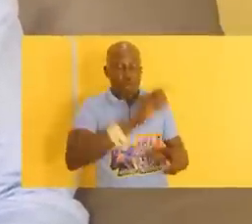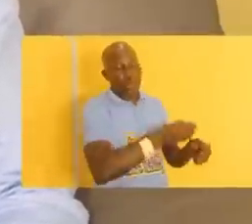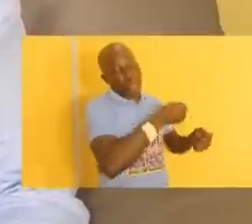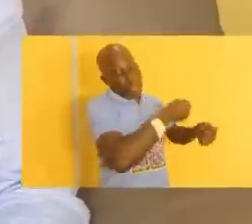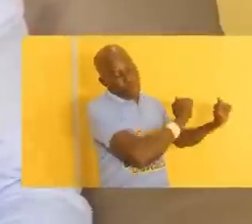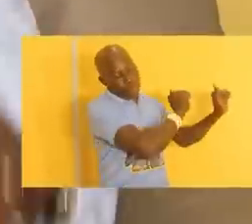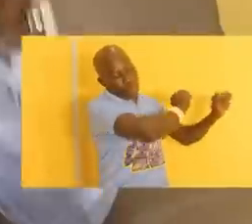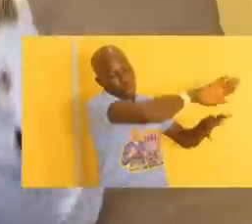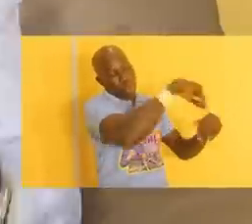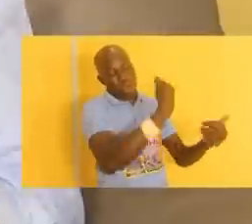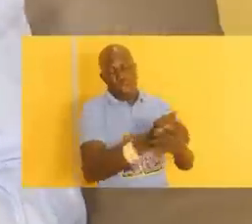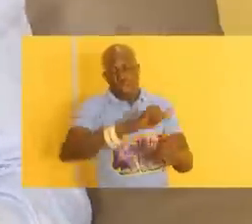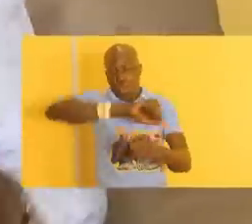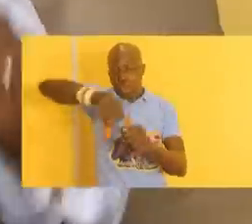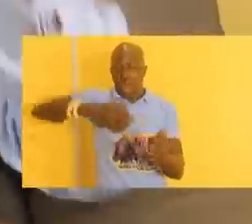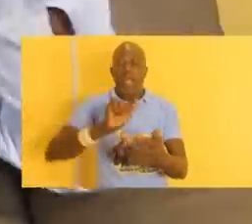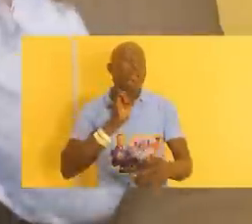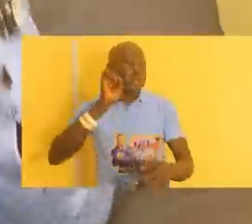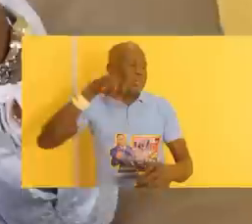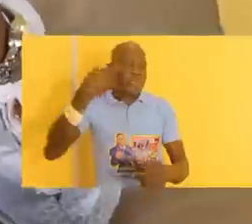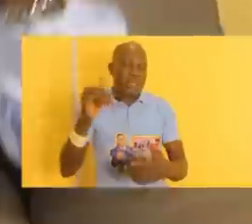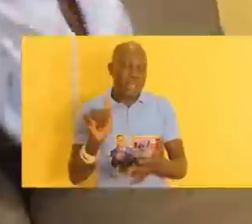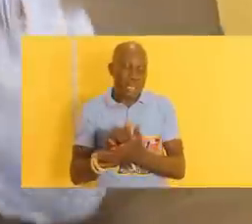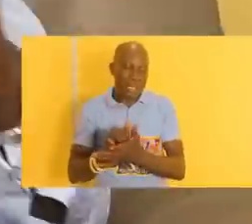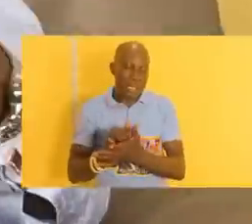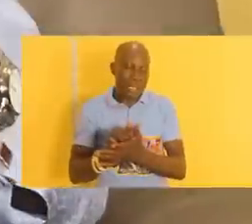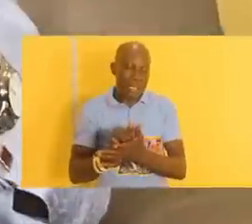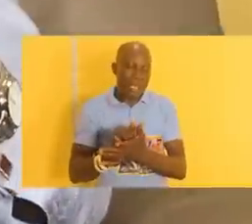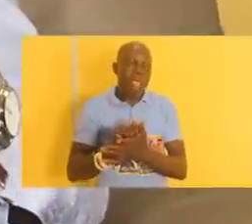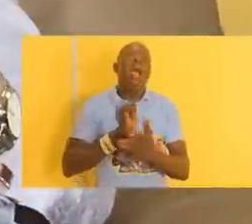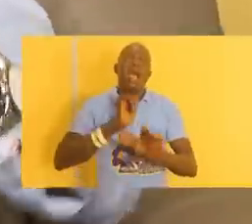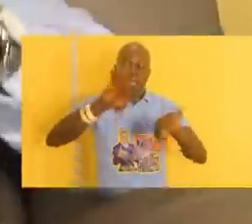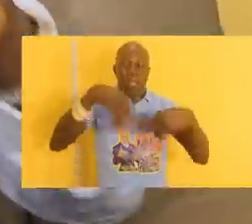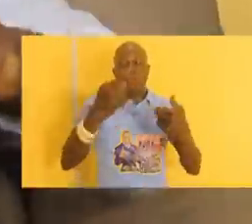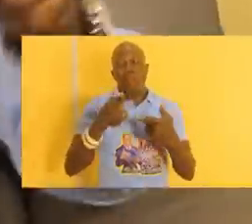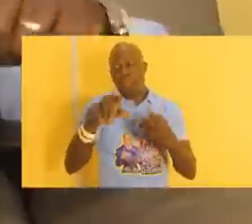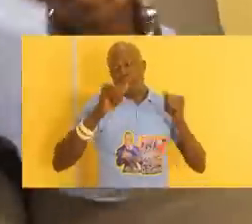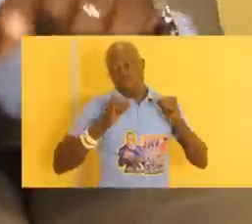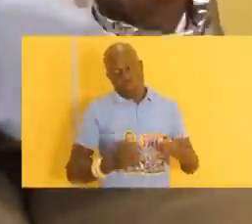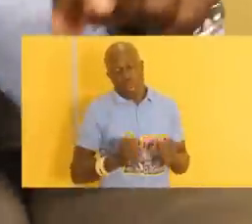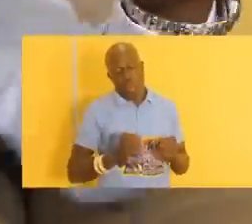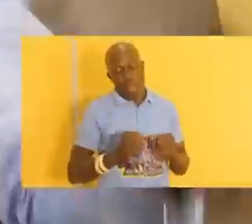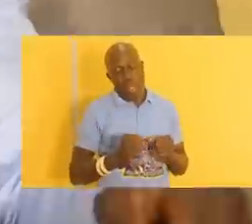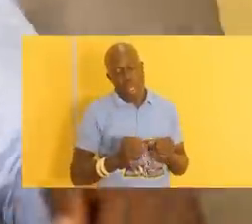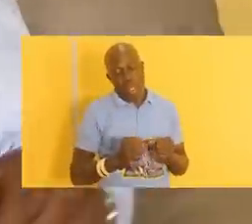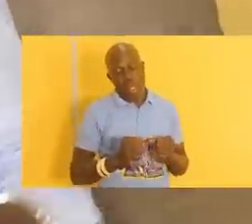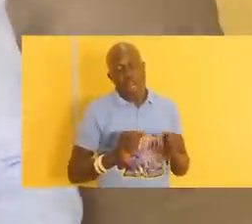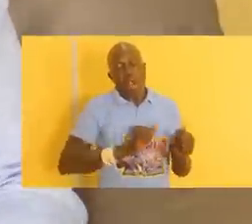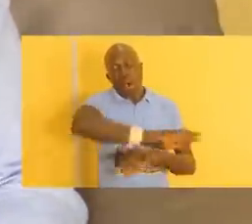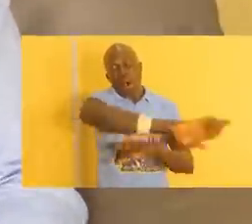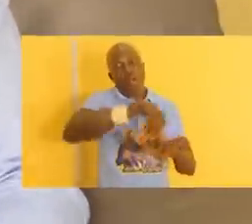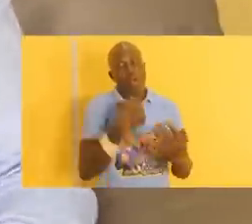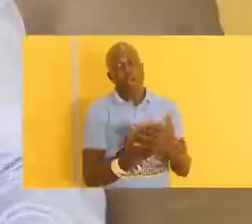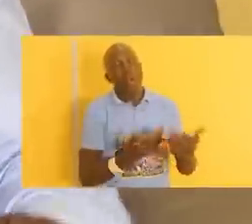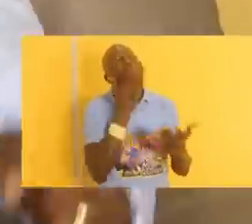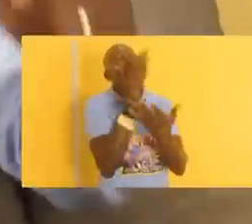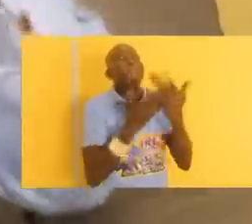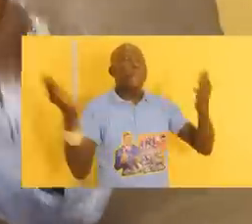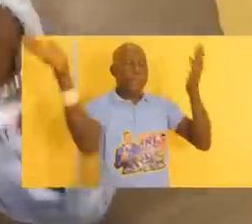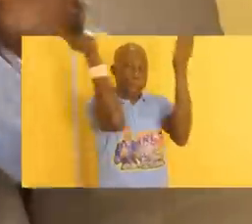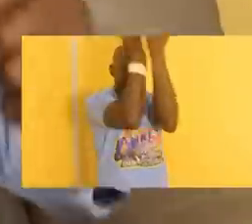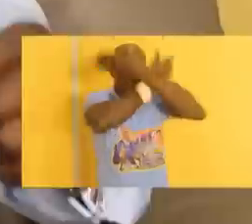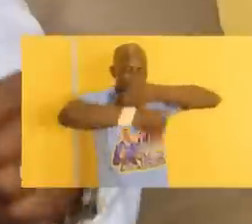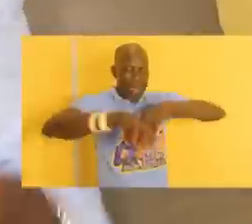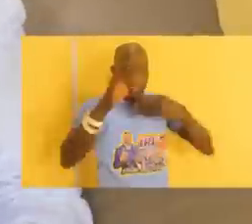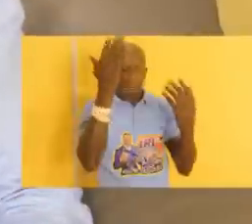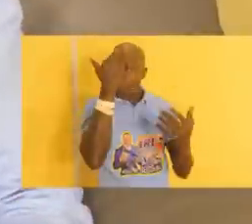the apostle all. O de wi pe. And said. Mo fun yin ni agbara. I give you power. Lori egbe okun gbogbo. Over all principalities. Why se